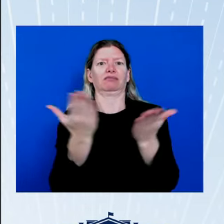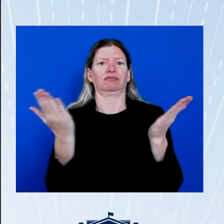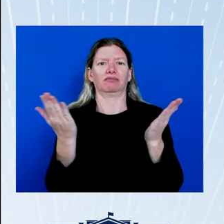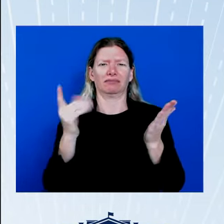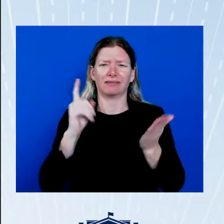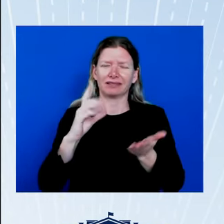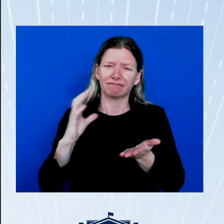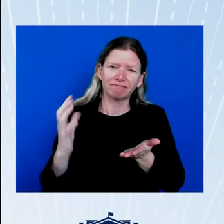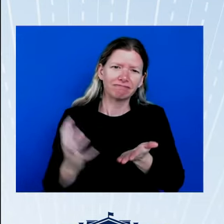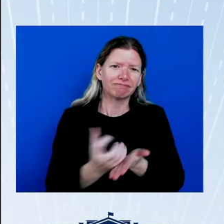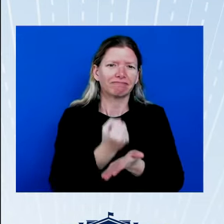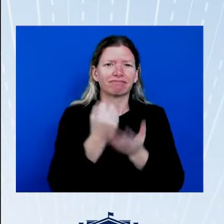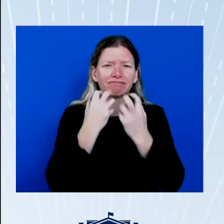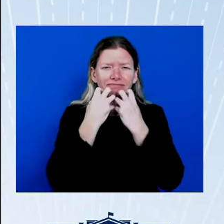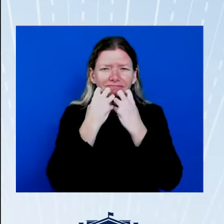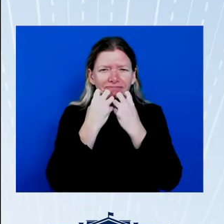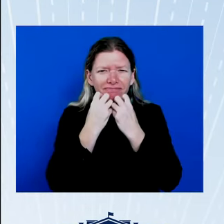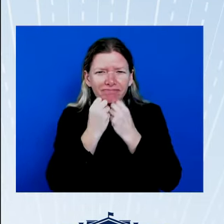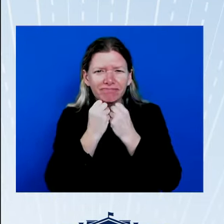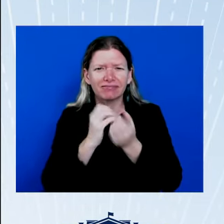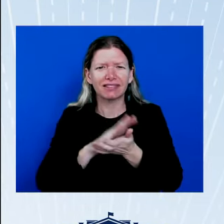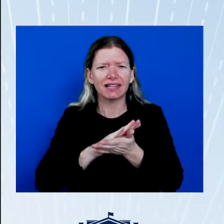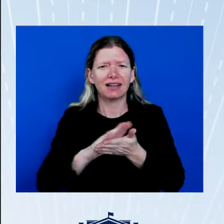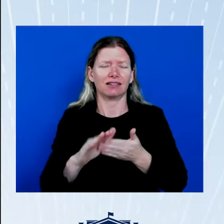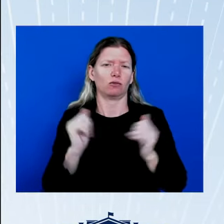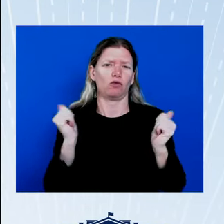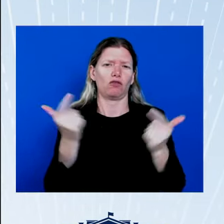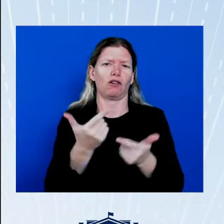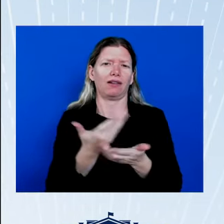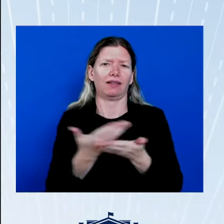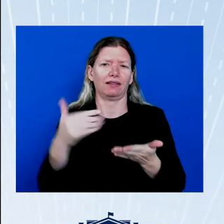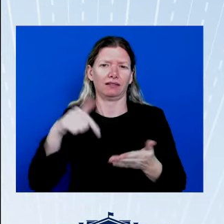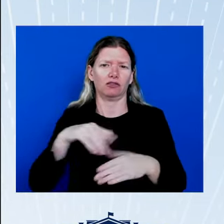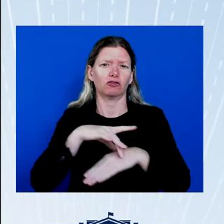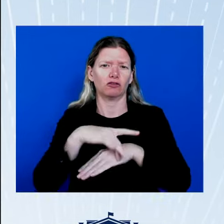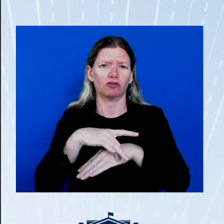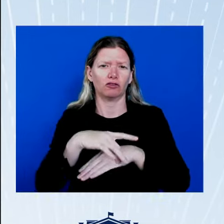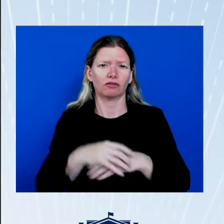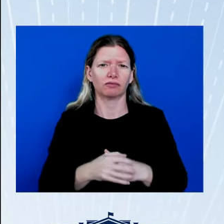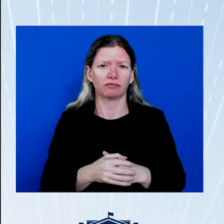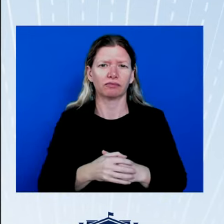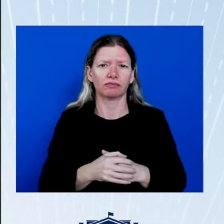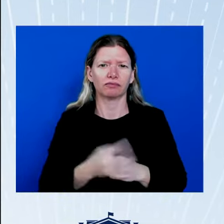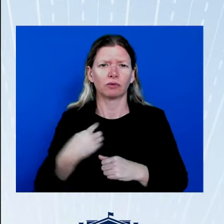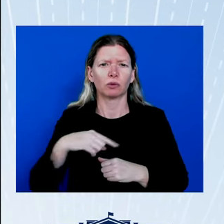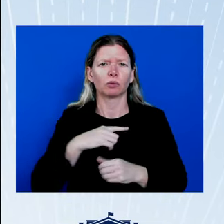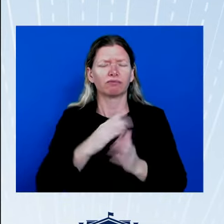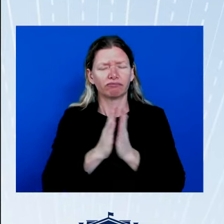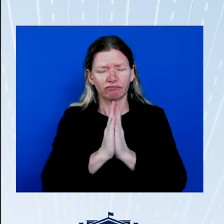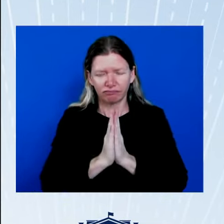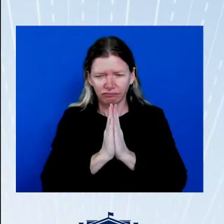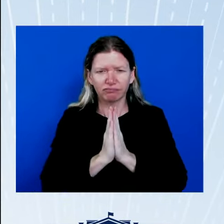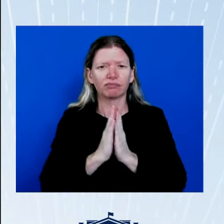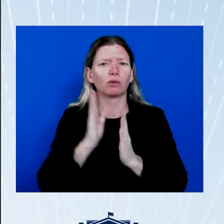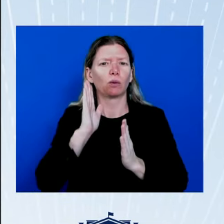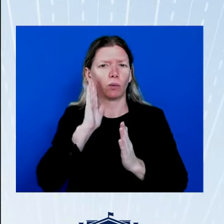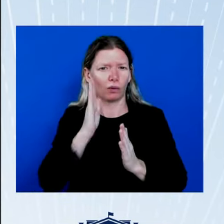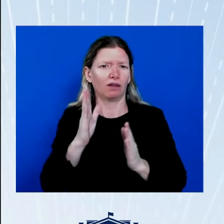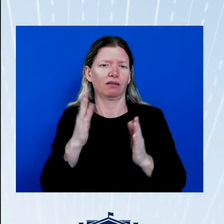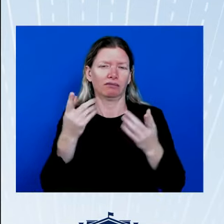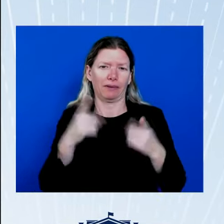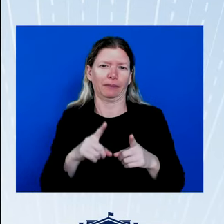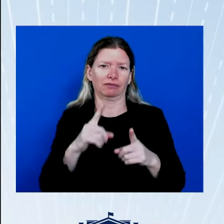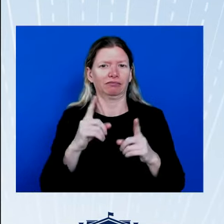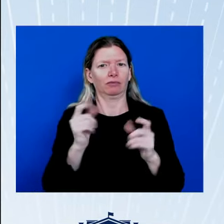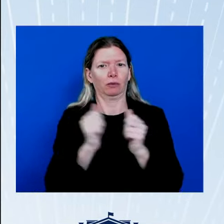in all things. We pray that it will be done in beauty, in beauty. I hope that you will